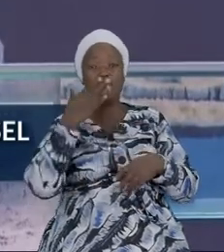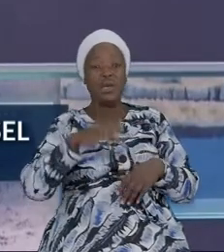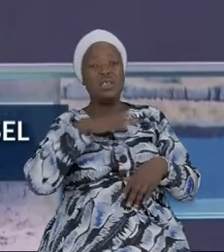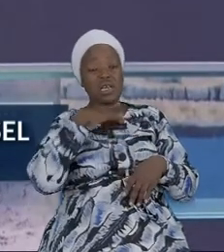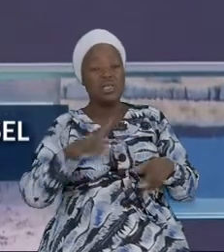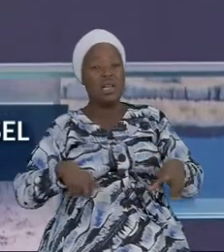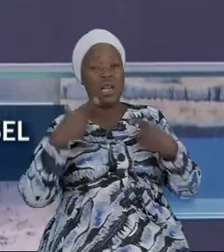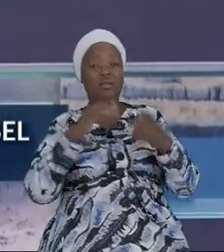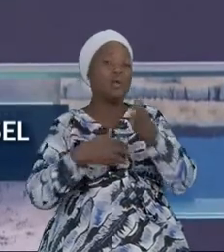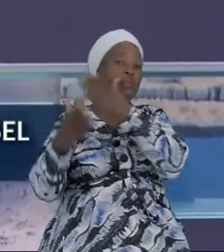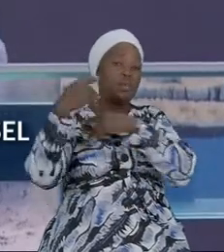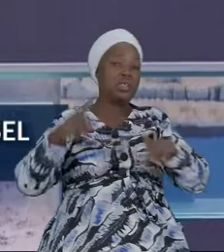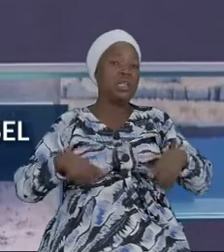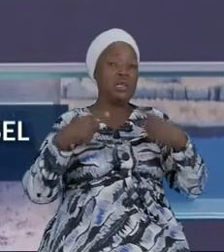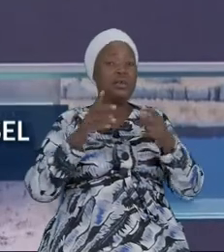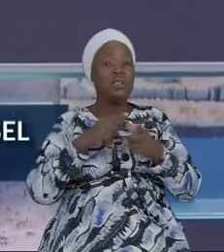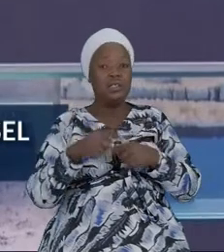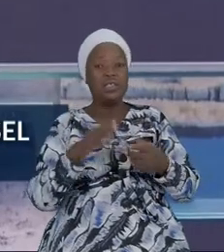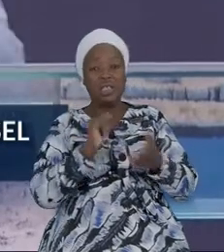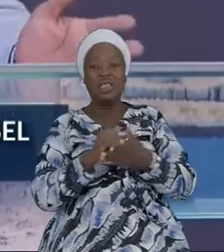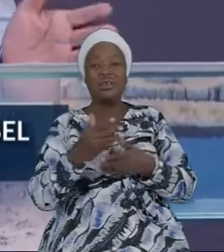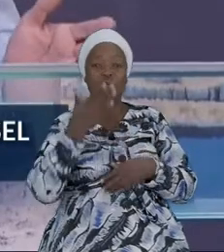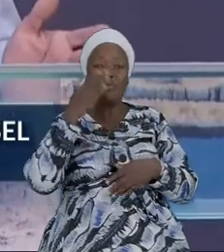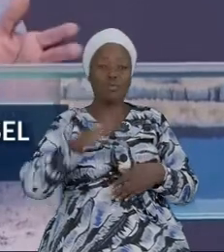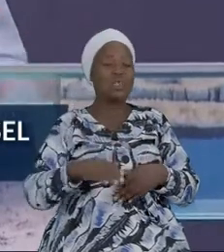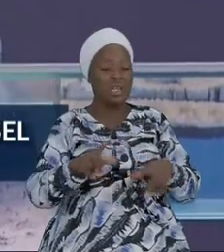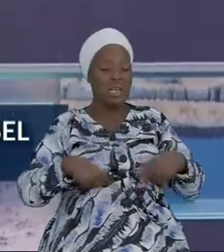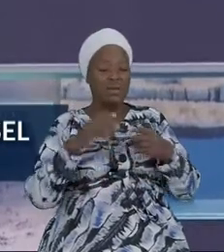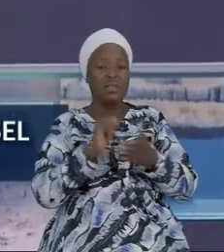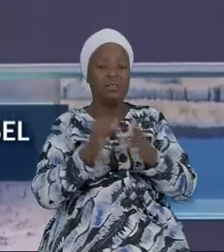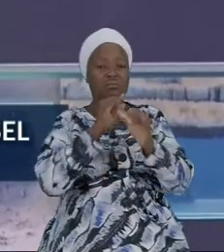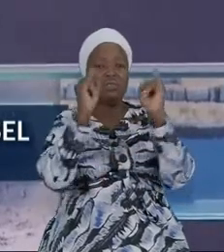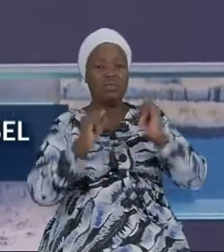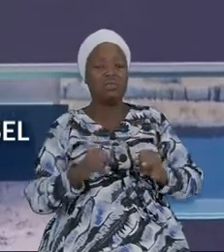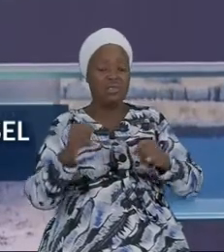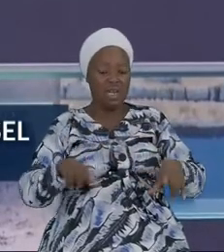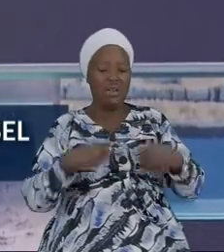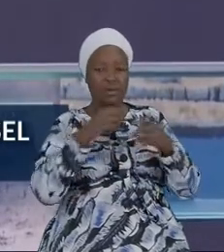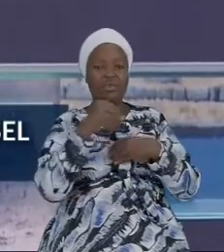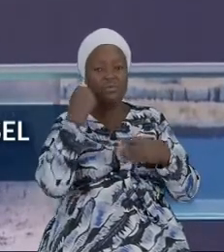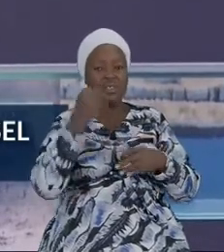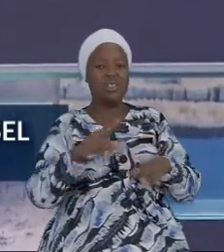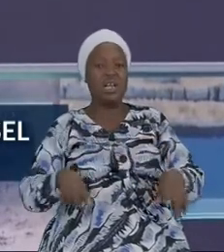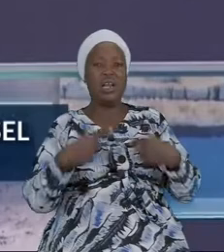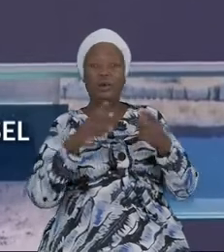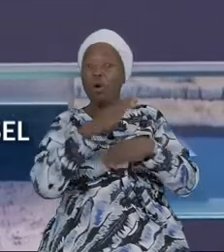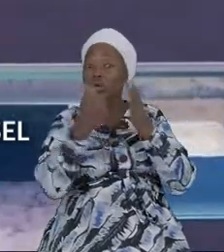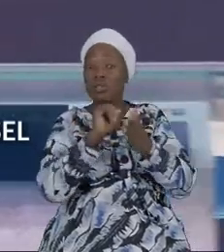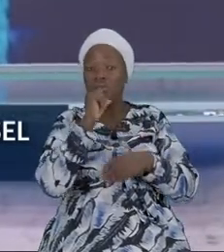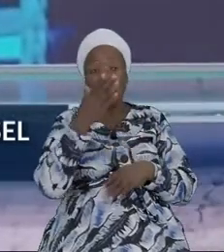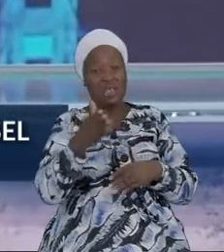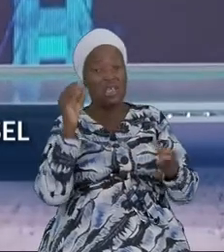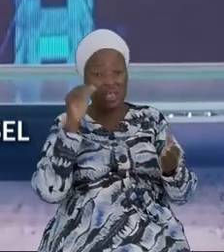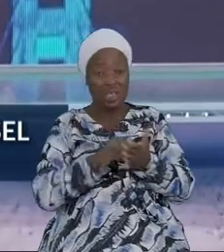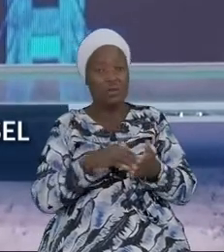the past life, the sensual life, the adulterous life, and the fornicating life, all that is no more there. Now